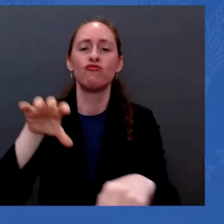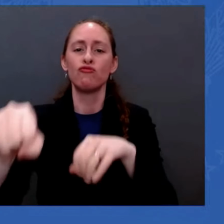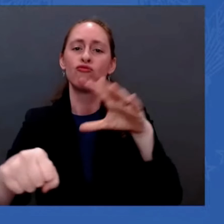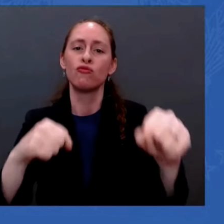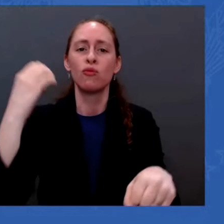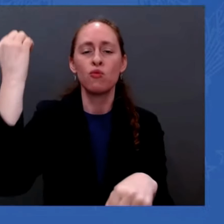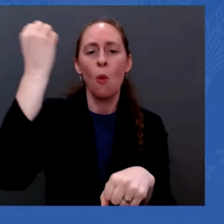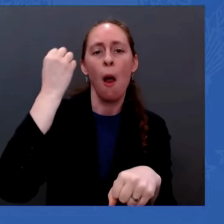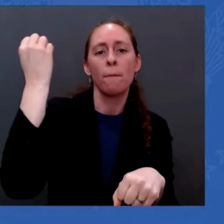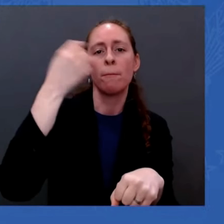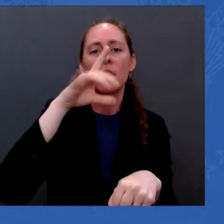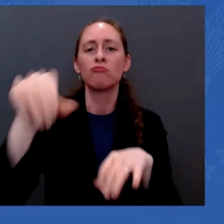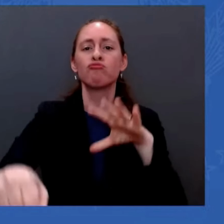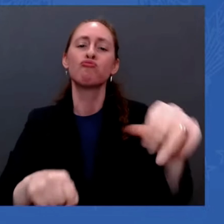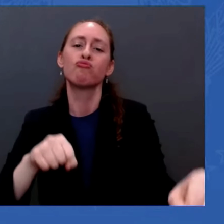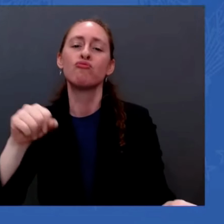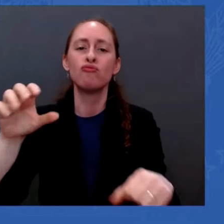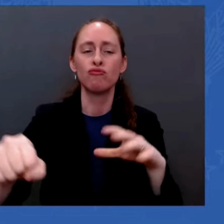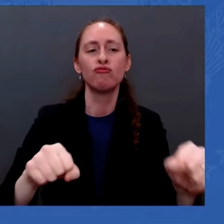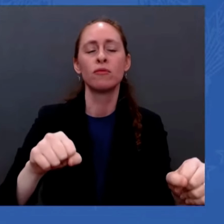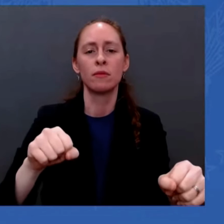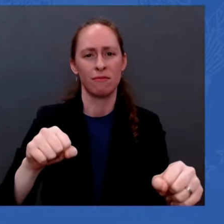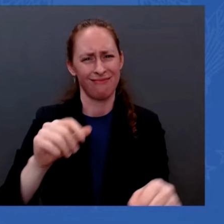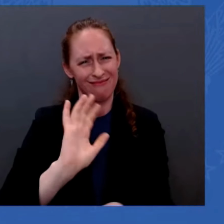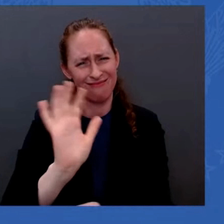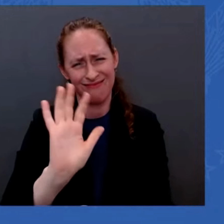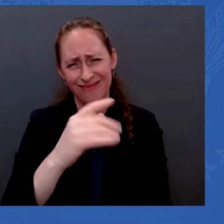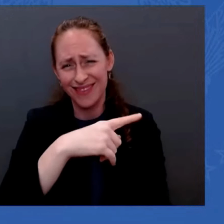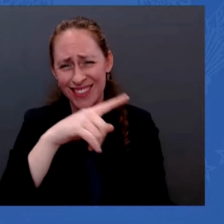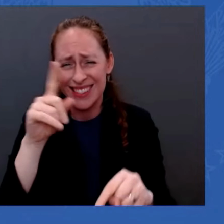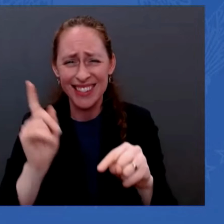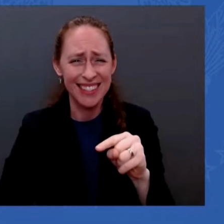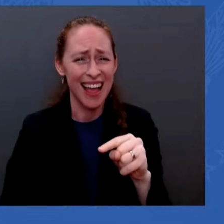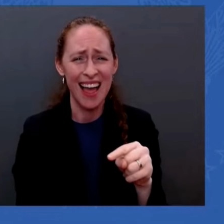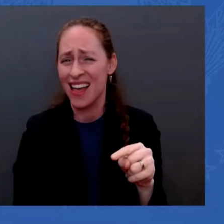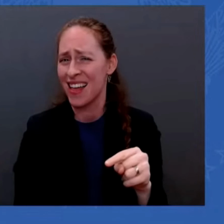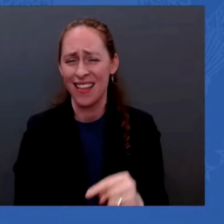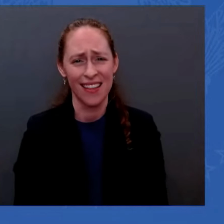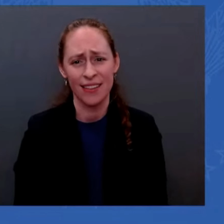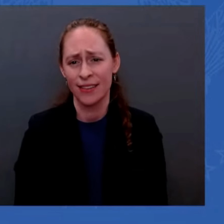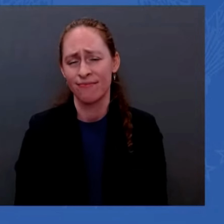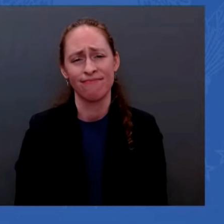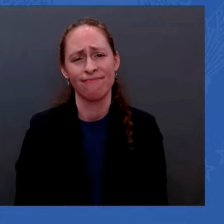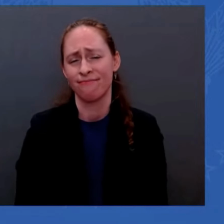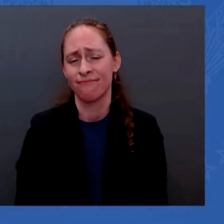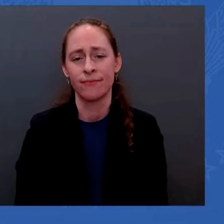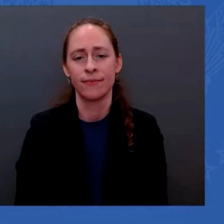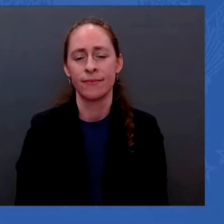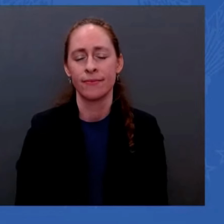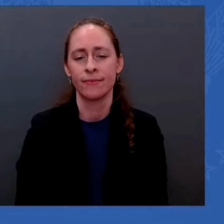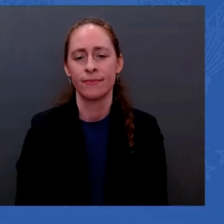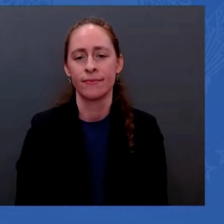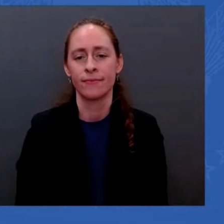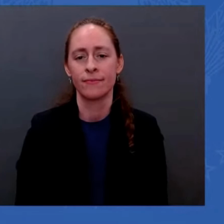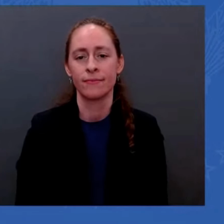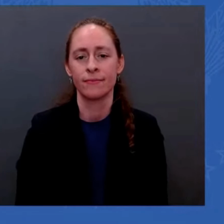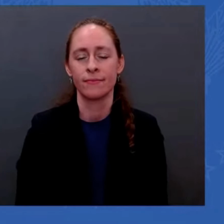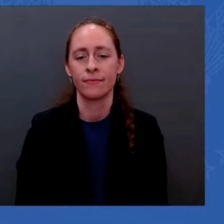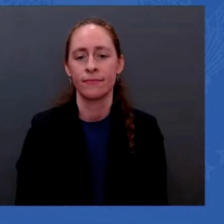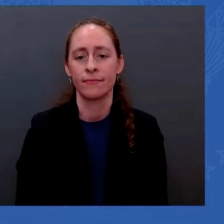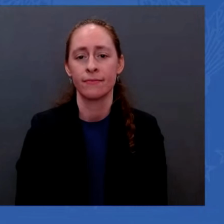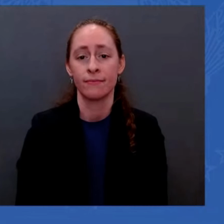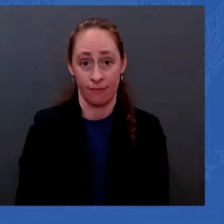How much of it is a cover for just saying we're just doing exercises, and there's more than